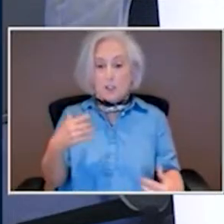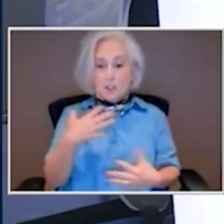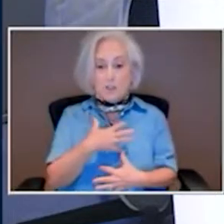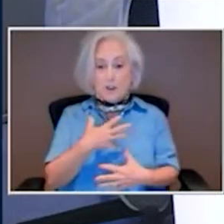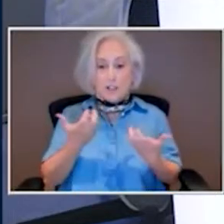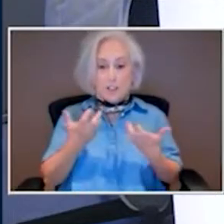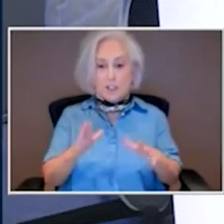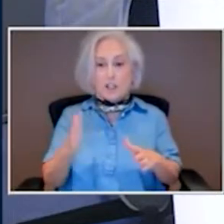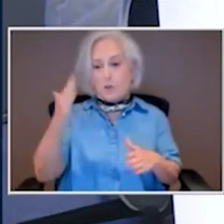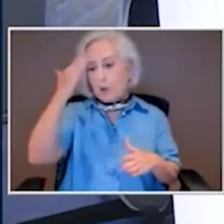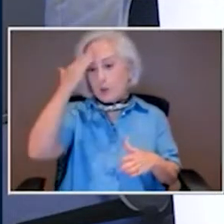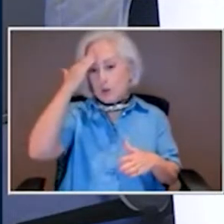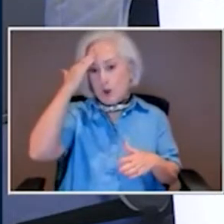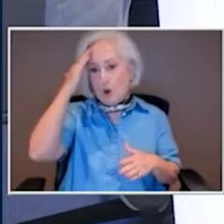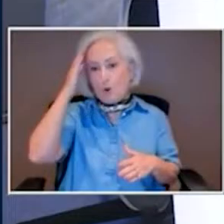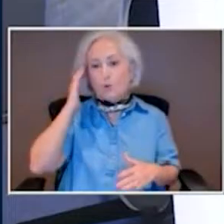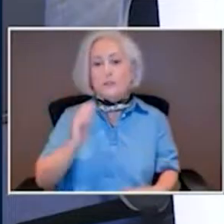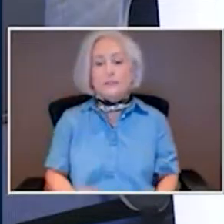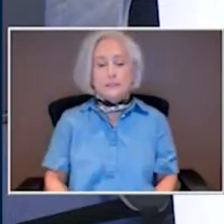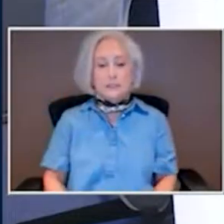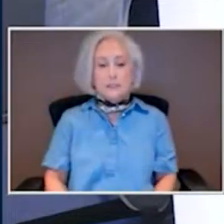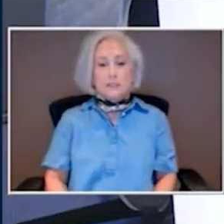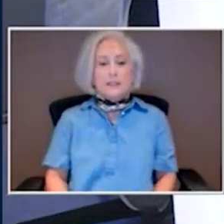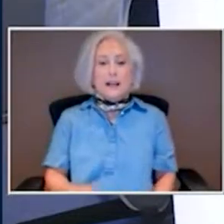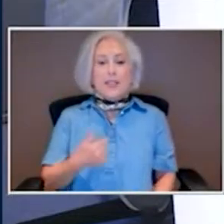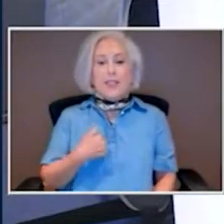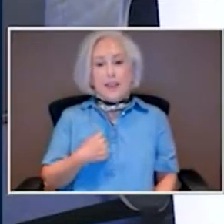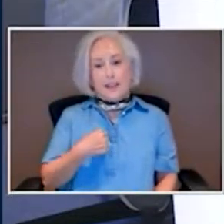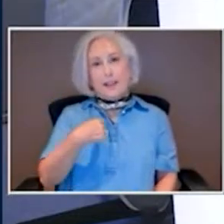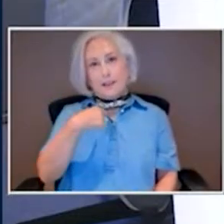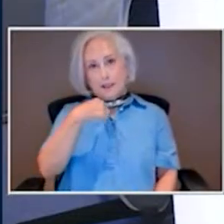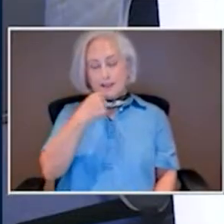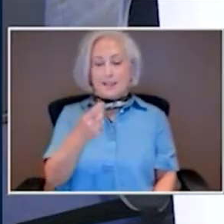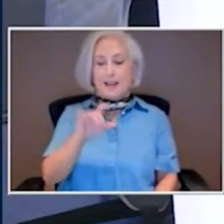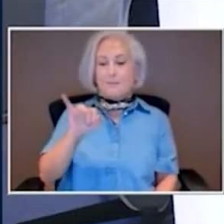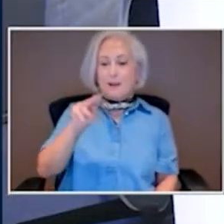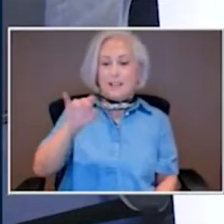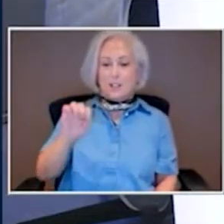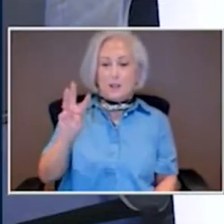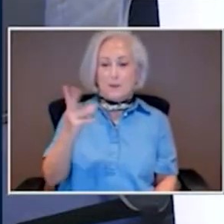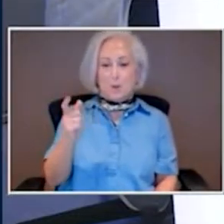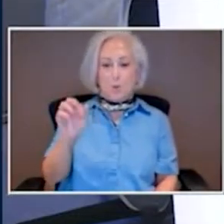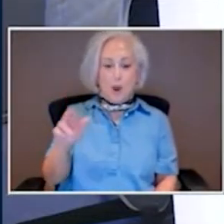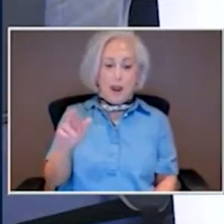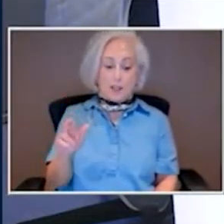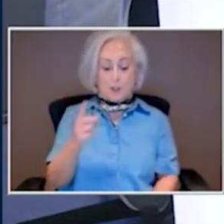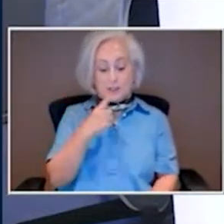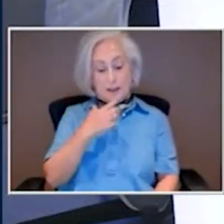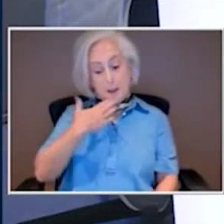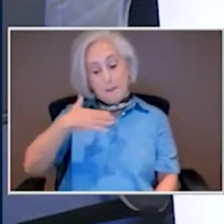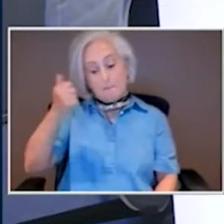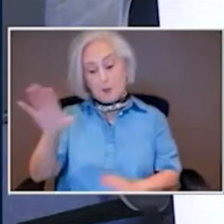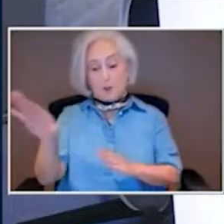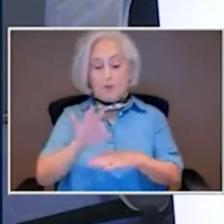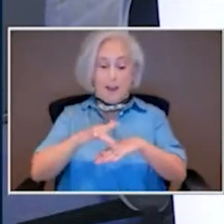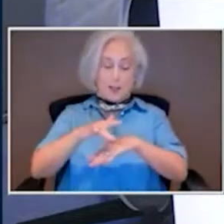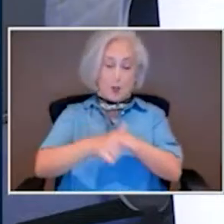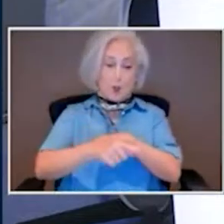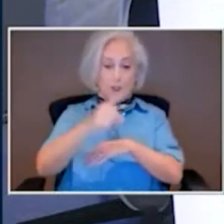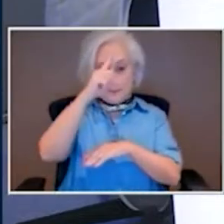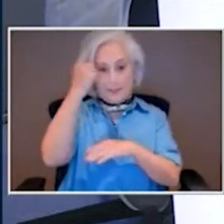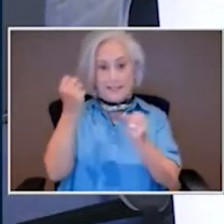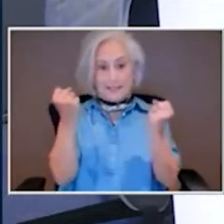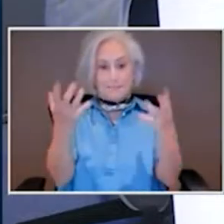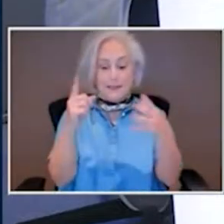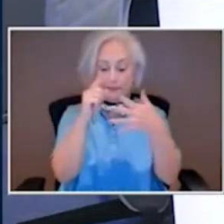out. Which then I went into my Jamie Wagner spiel of, well, it's better to find it early because there's lots of different options,